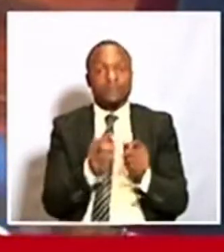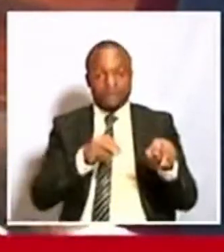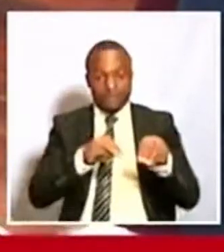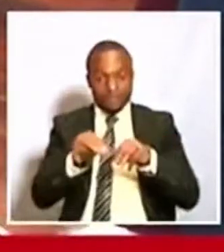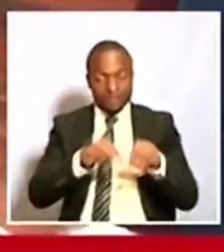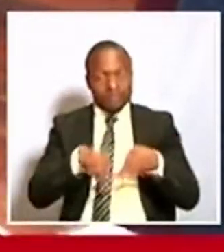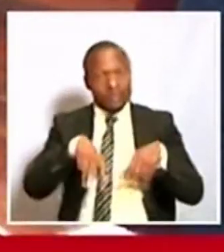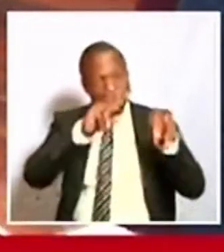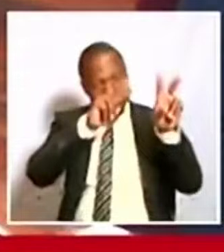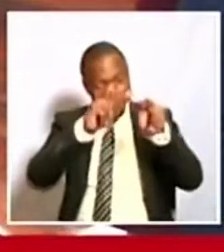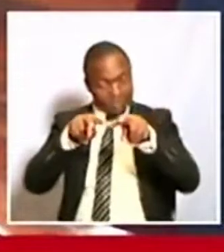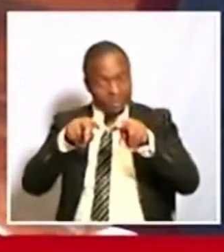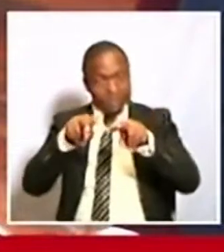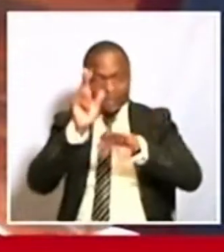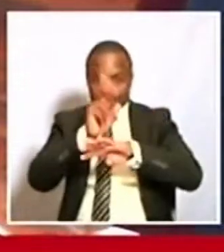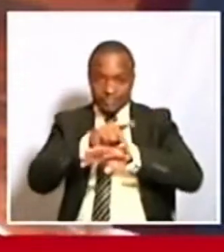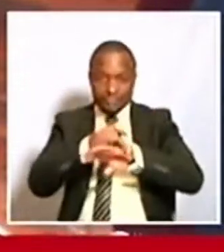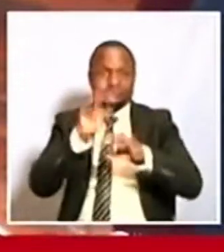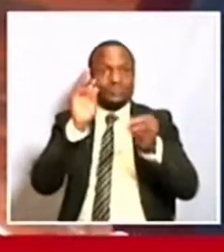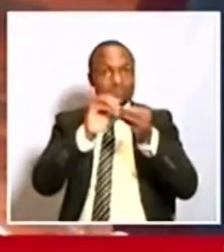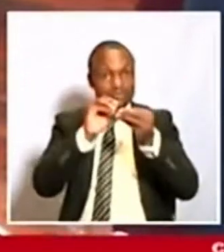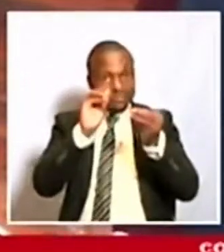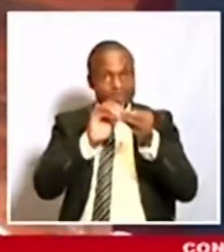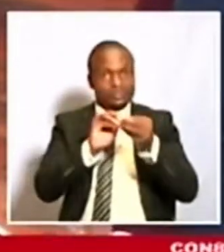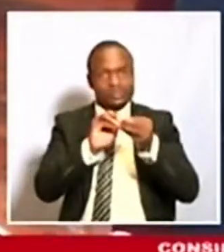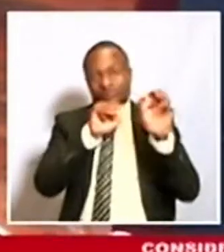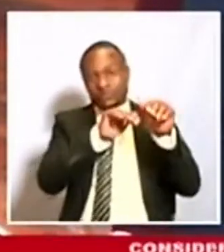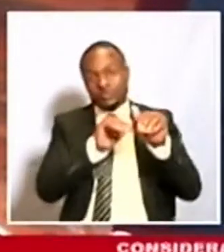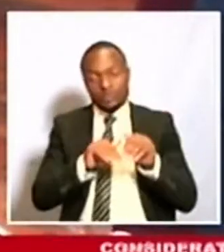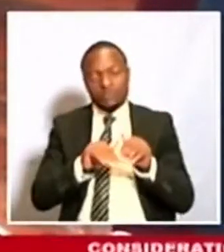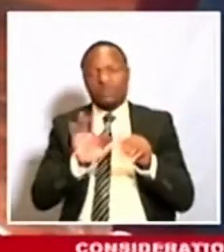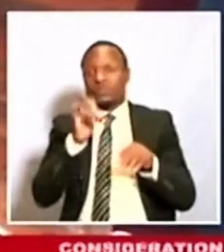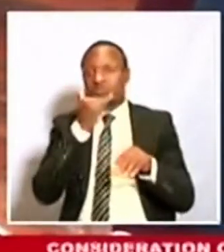regular to deter any further misapplication.